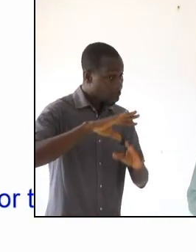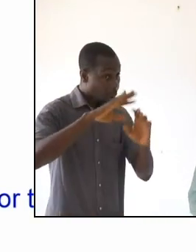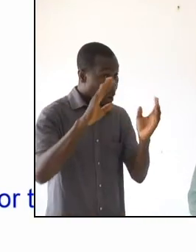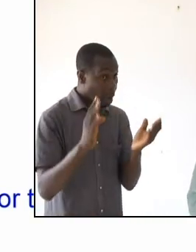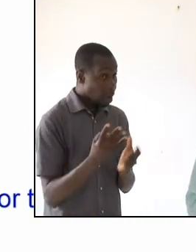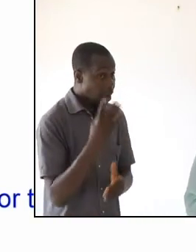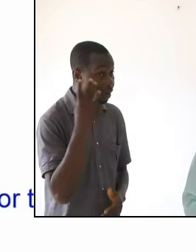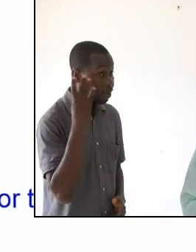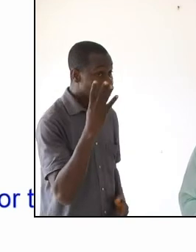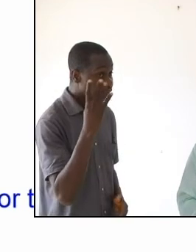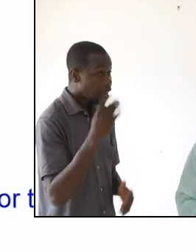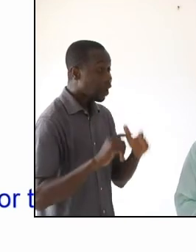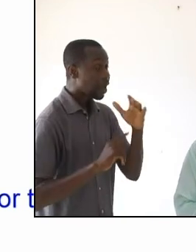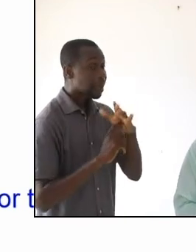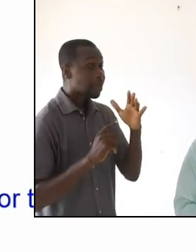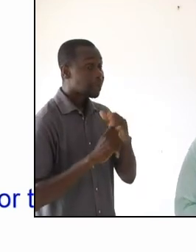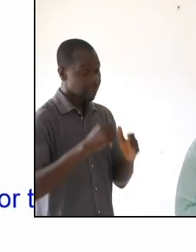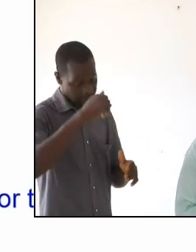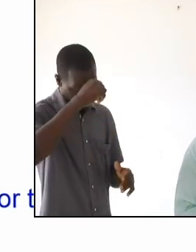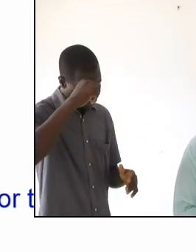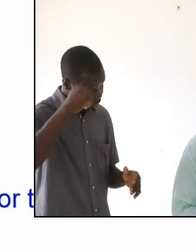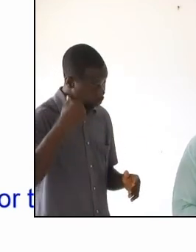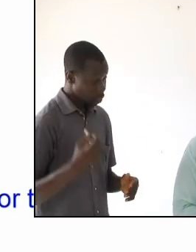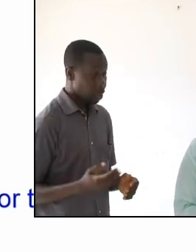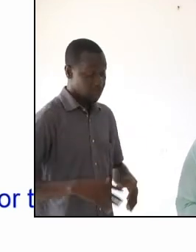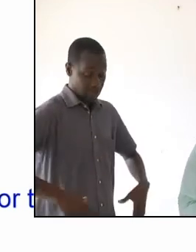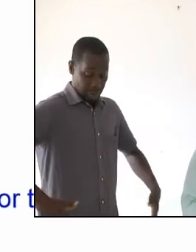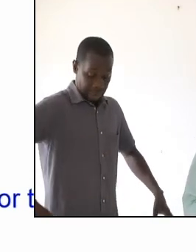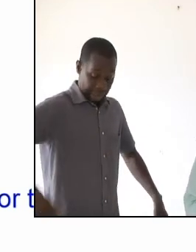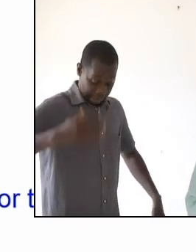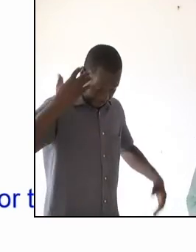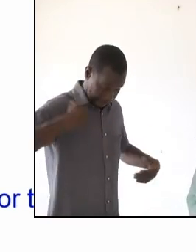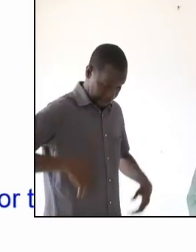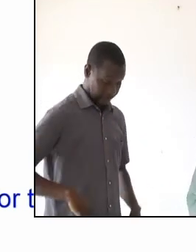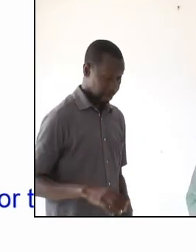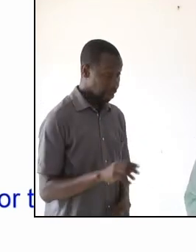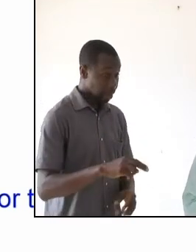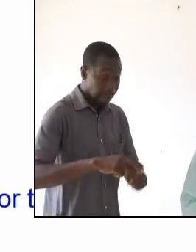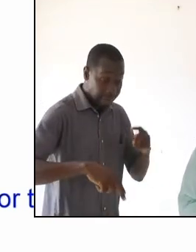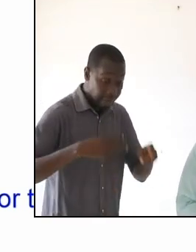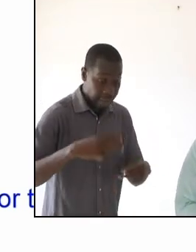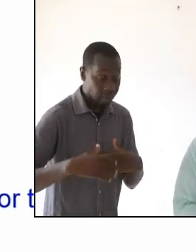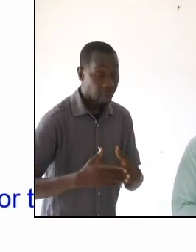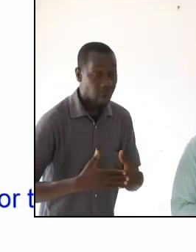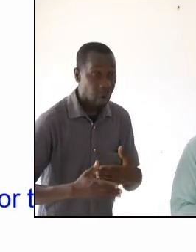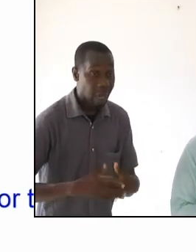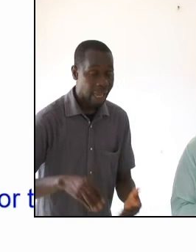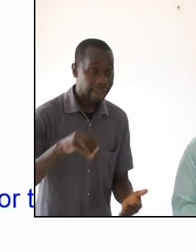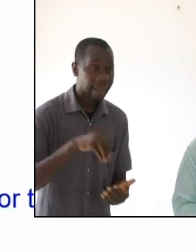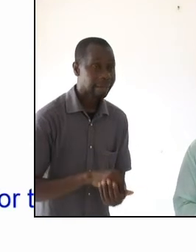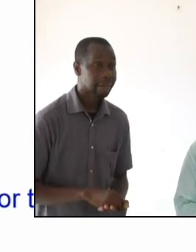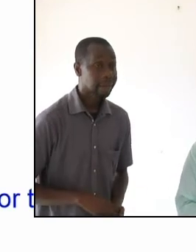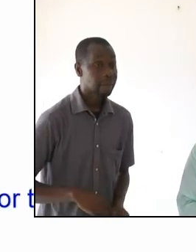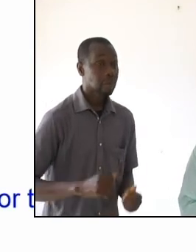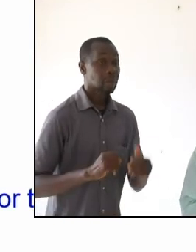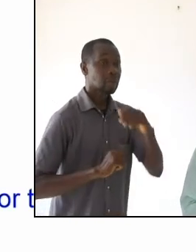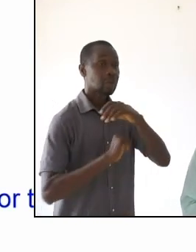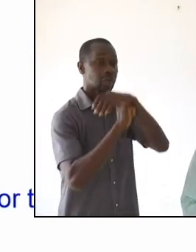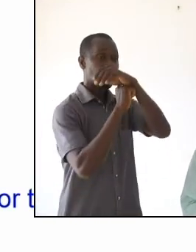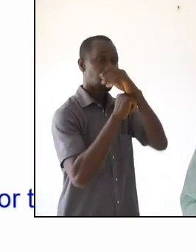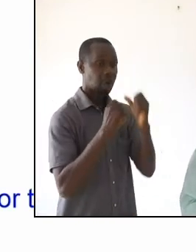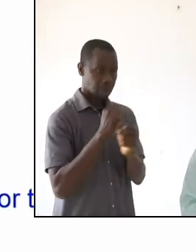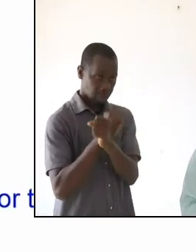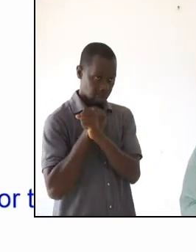4 important functions of the skeleton, and you can research or search for more and add their support,